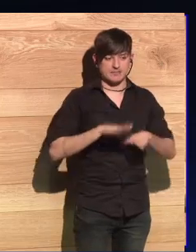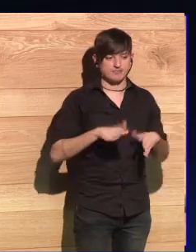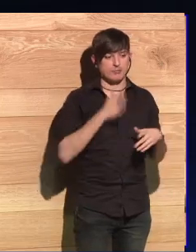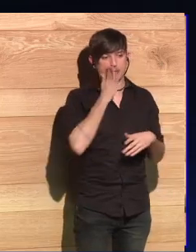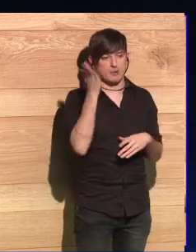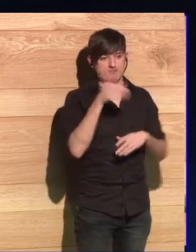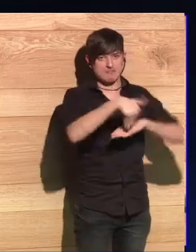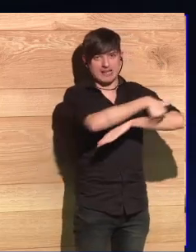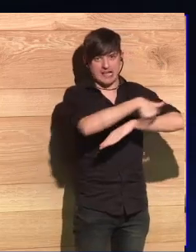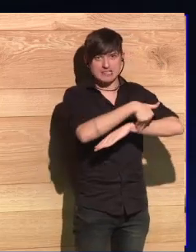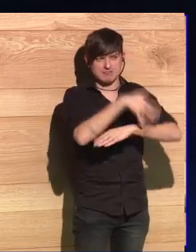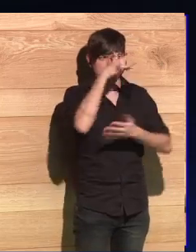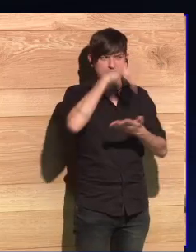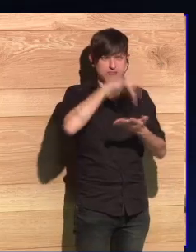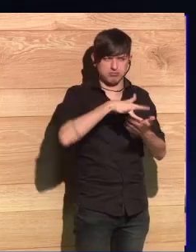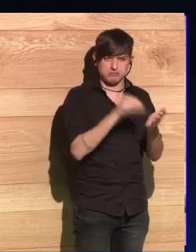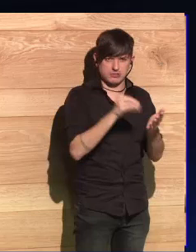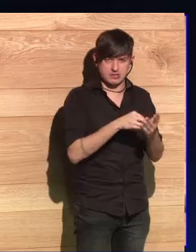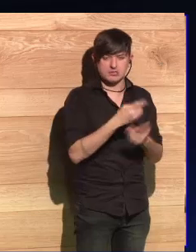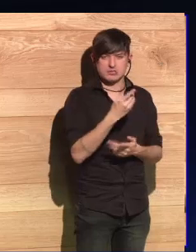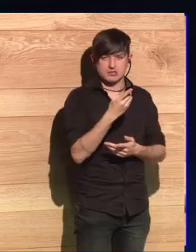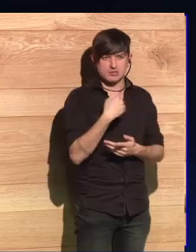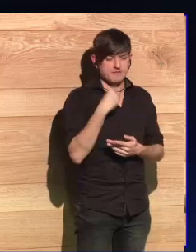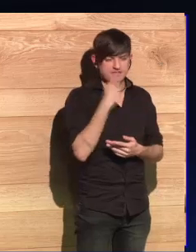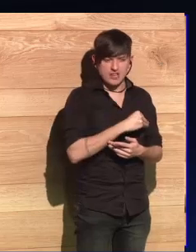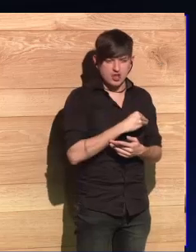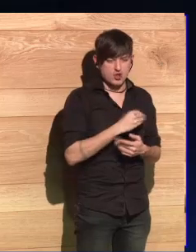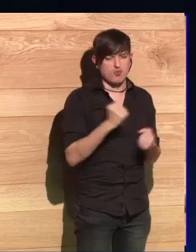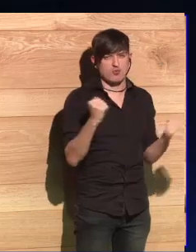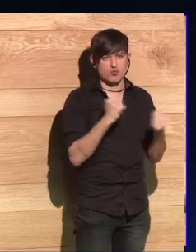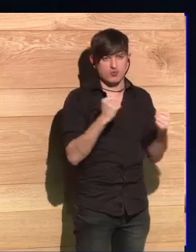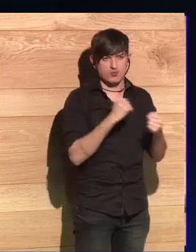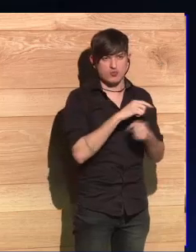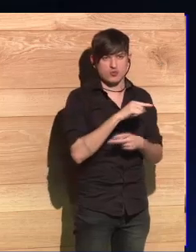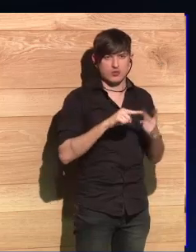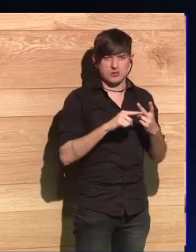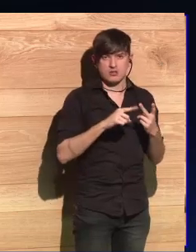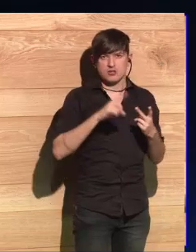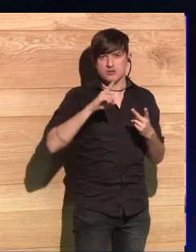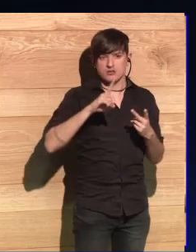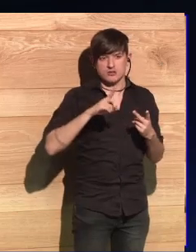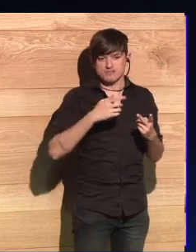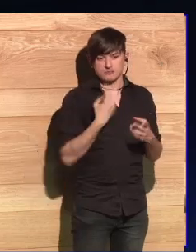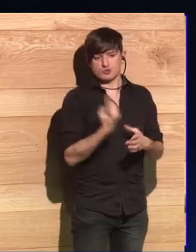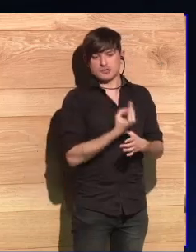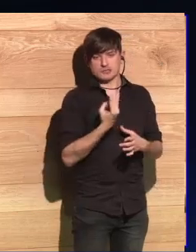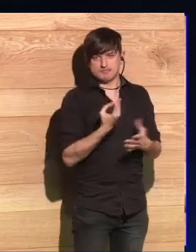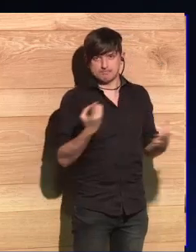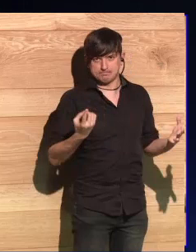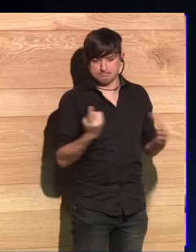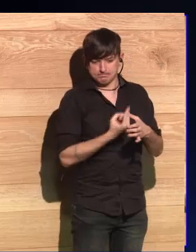I've had to sleep in the streets. And I was cold, and it wasn't just the cold, it was